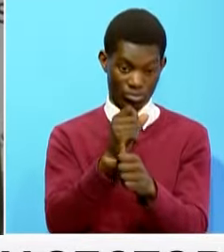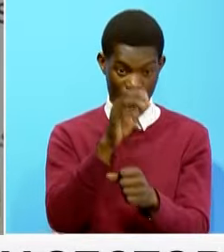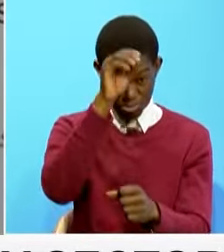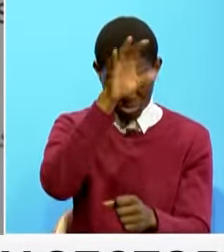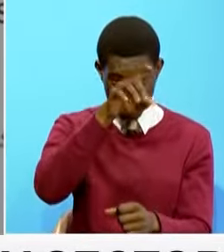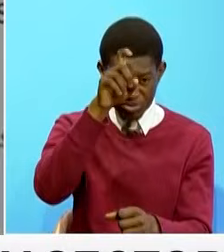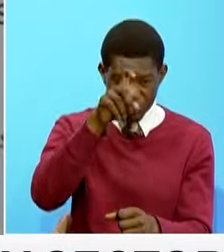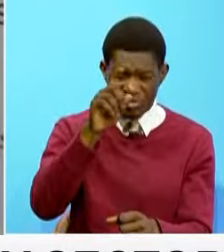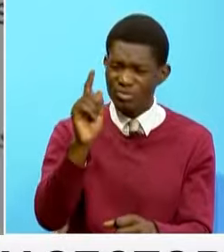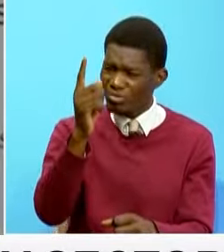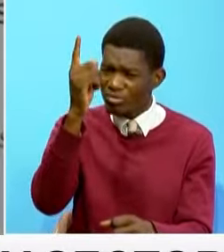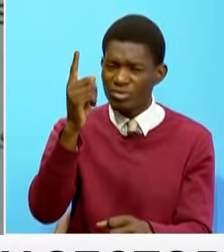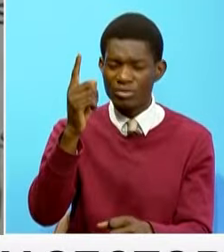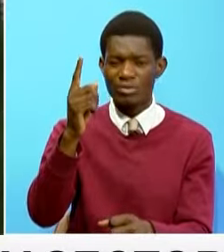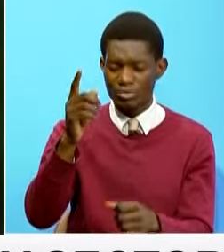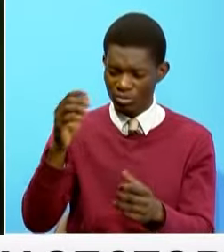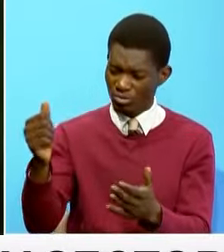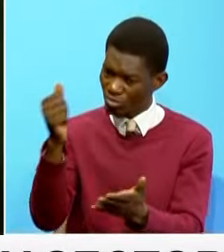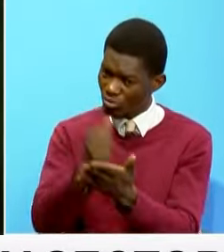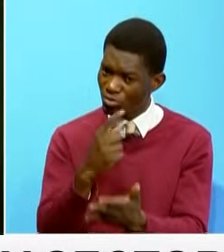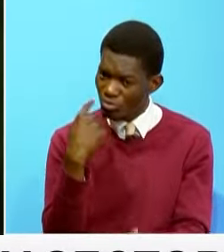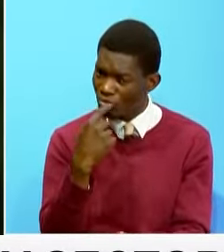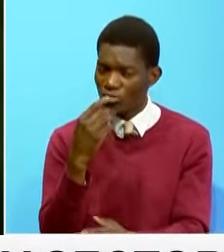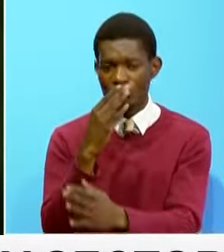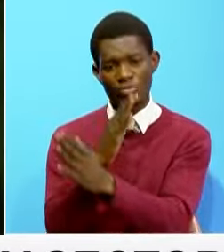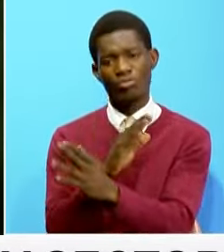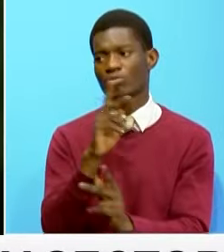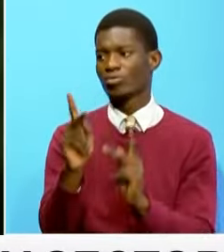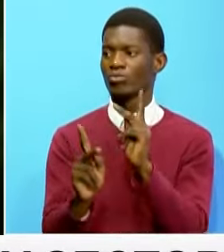a suggestion from the community that if the